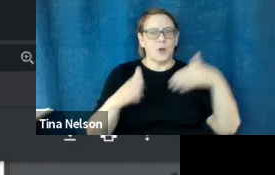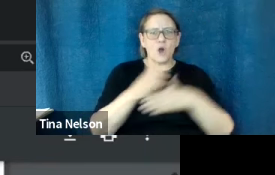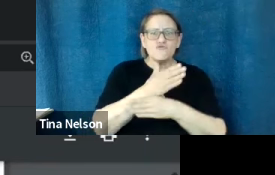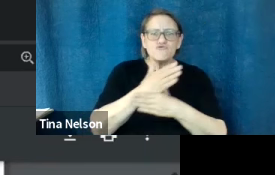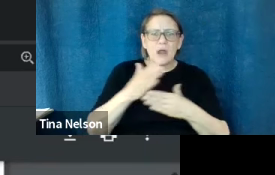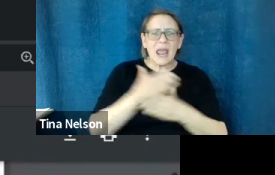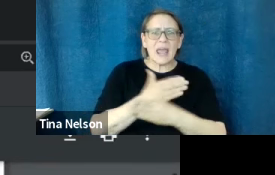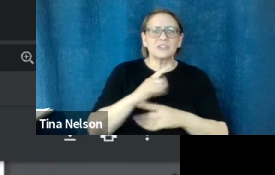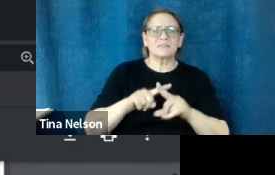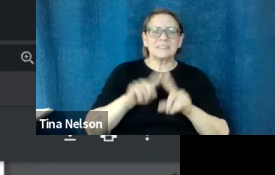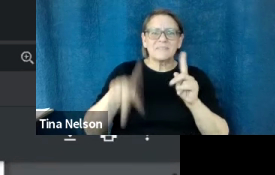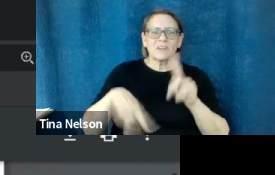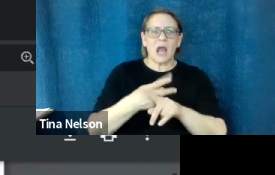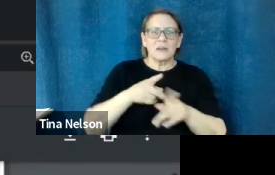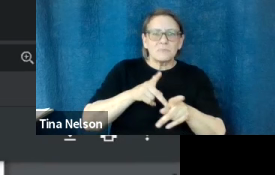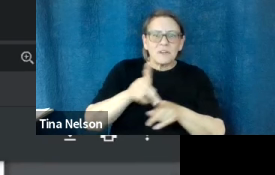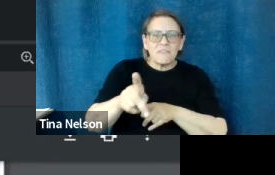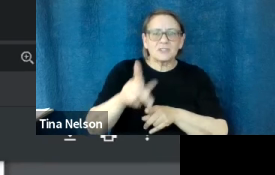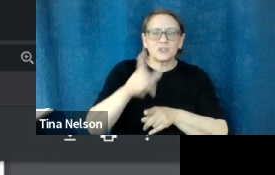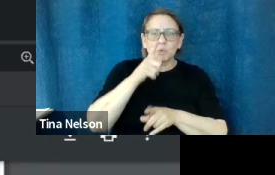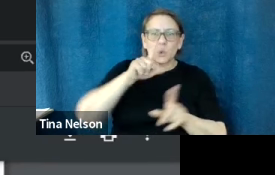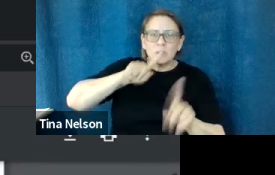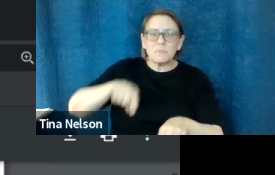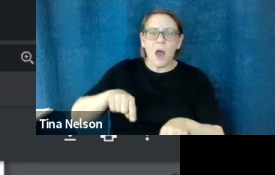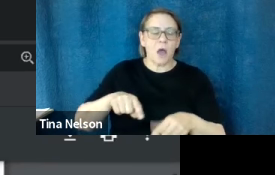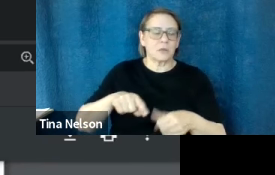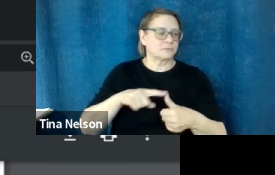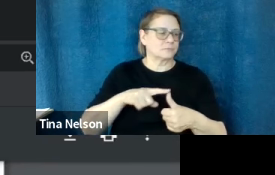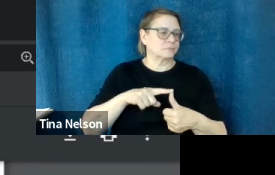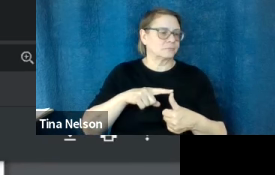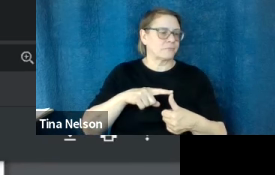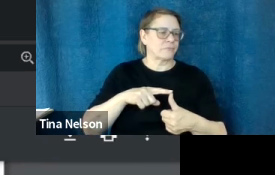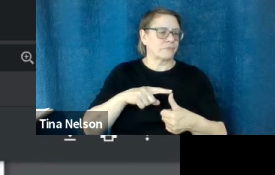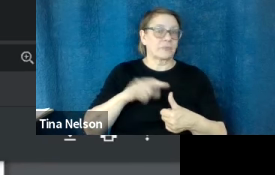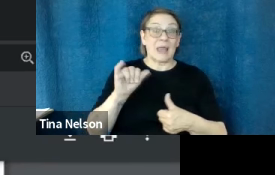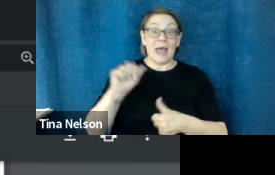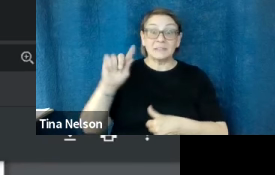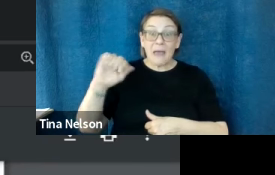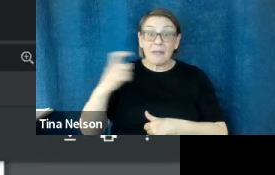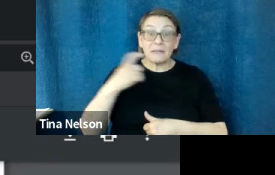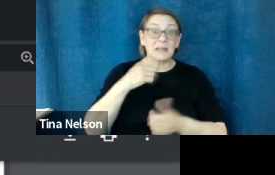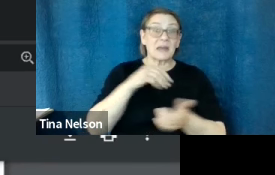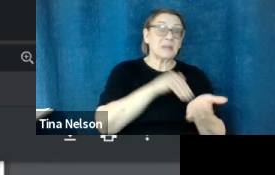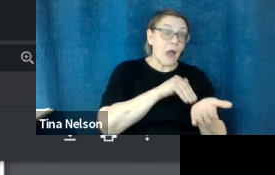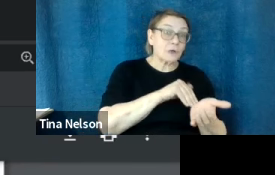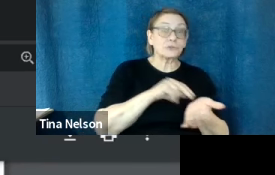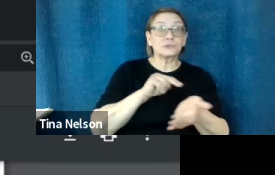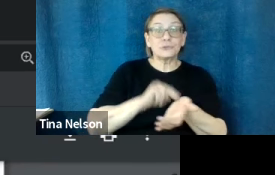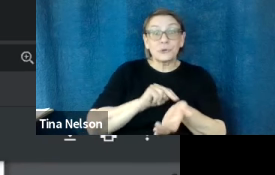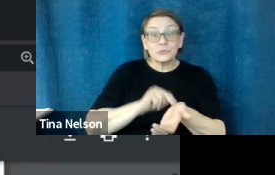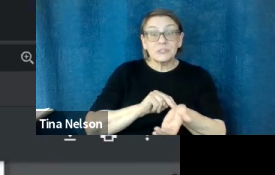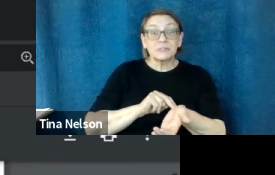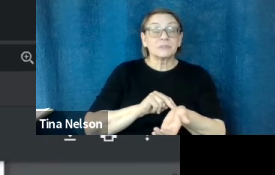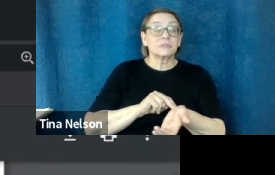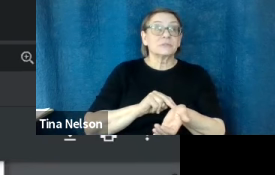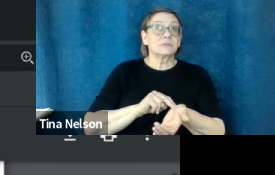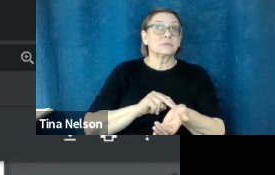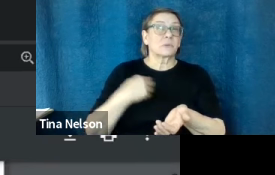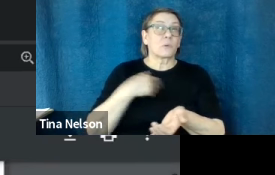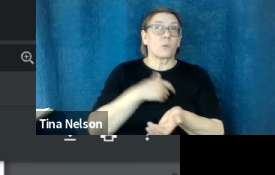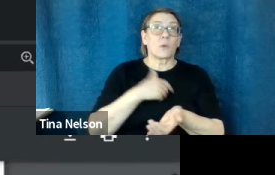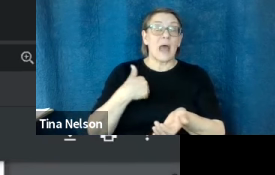healthcare professionals that are responding from, as, as Alex mentioned, doctors, nurses, we've